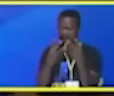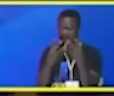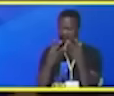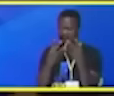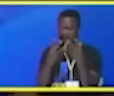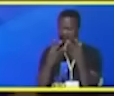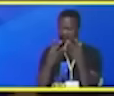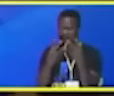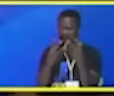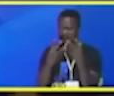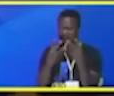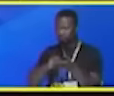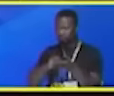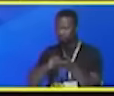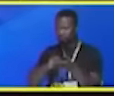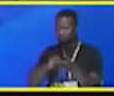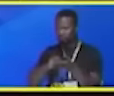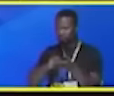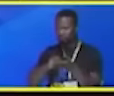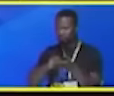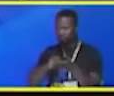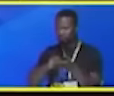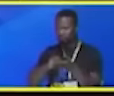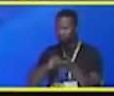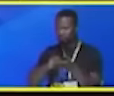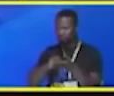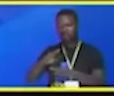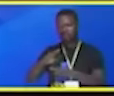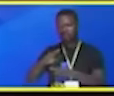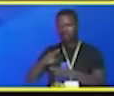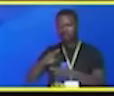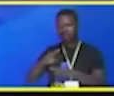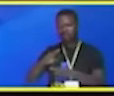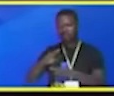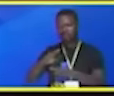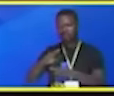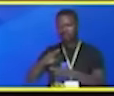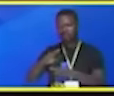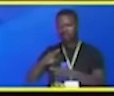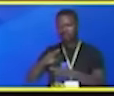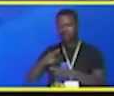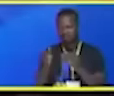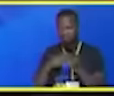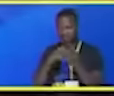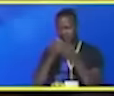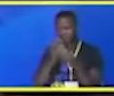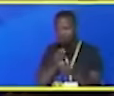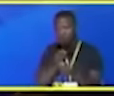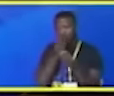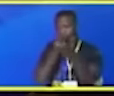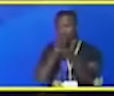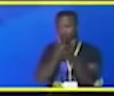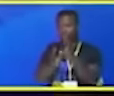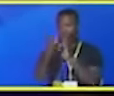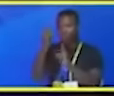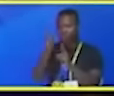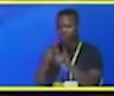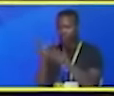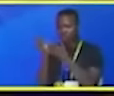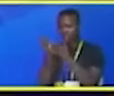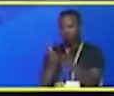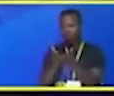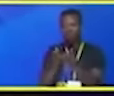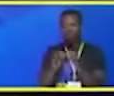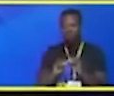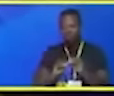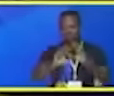is to bring enlightenment. Enlightenment. Beyond information, the word of God brings